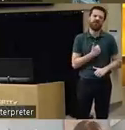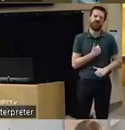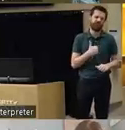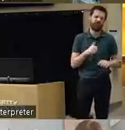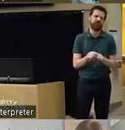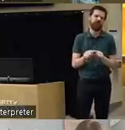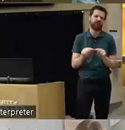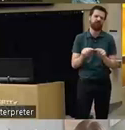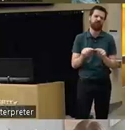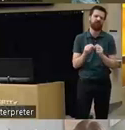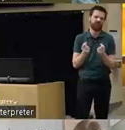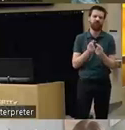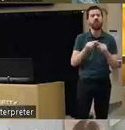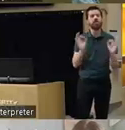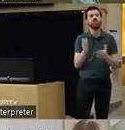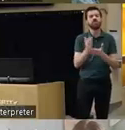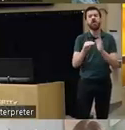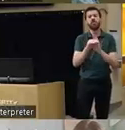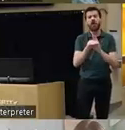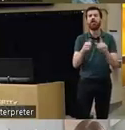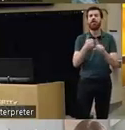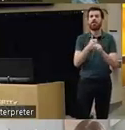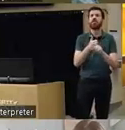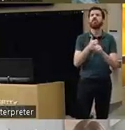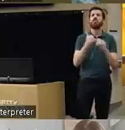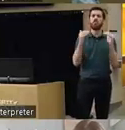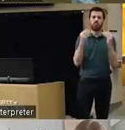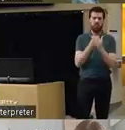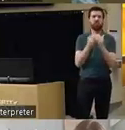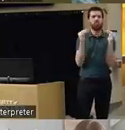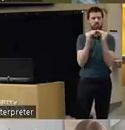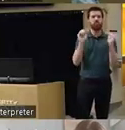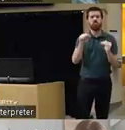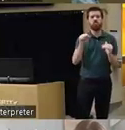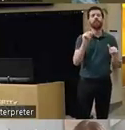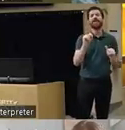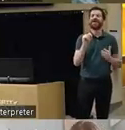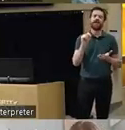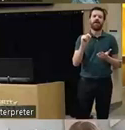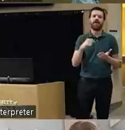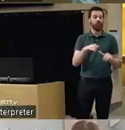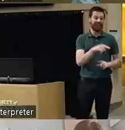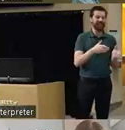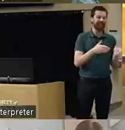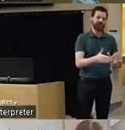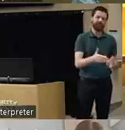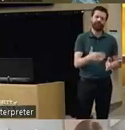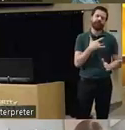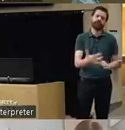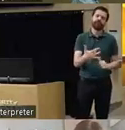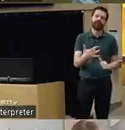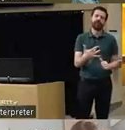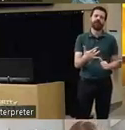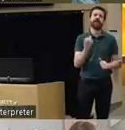But certainly models have broken even, but not in doing it this way. That's